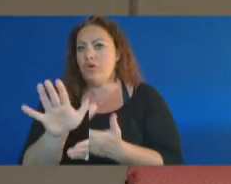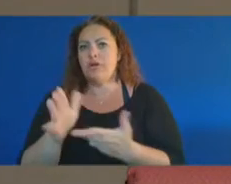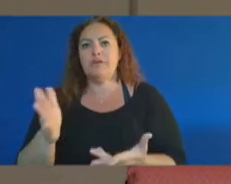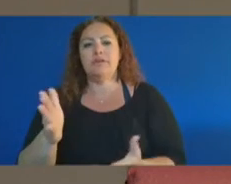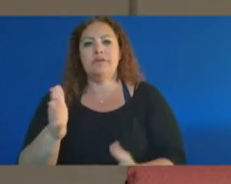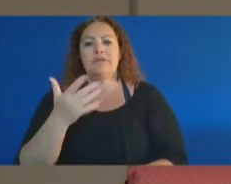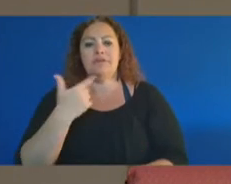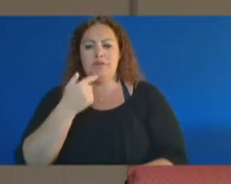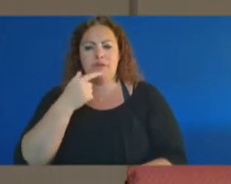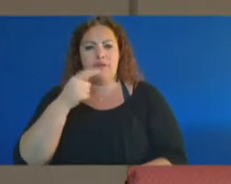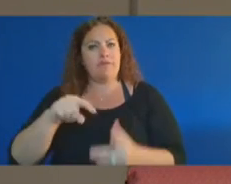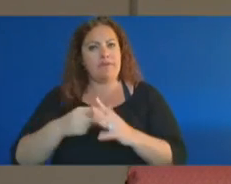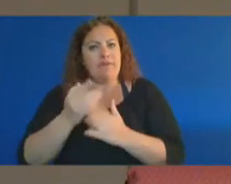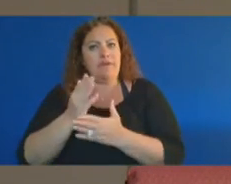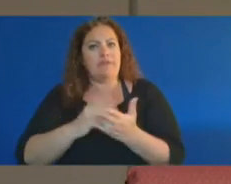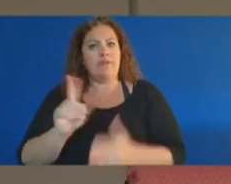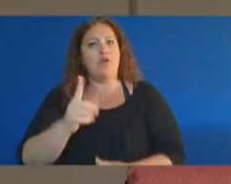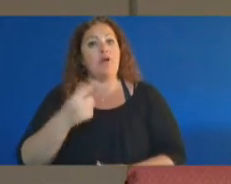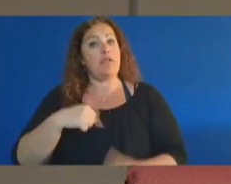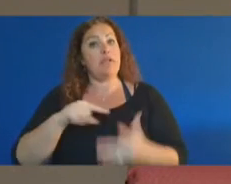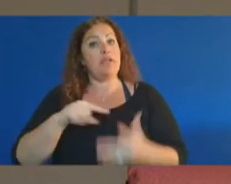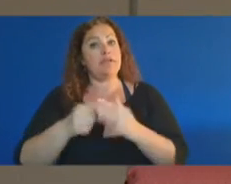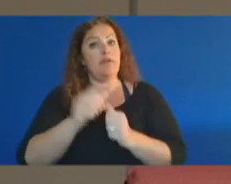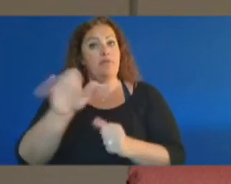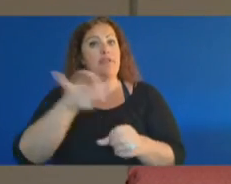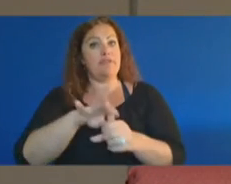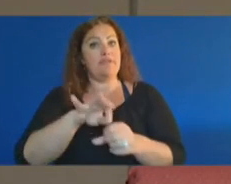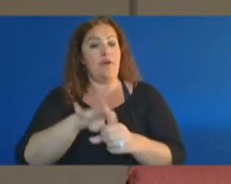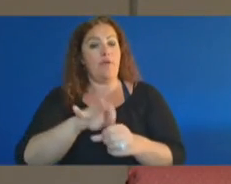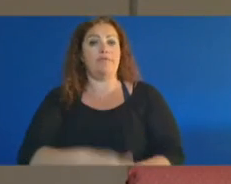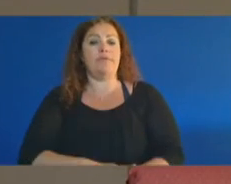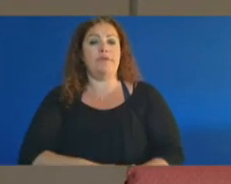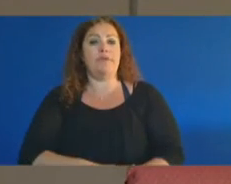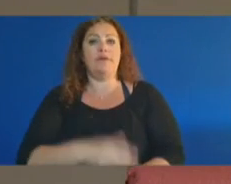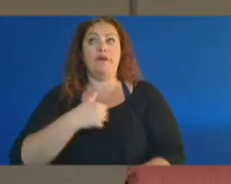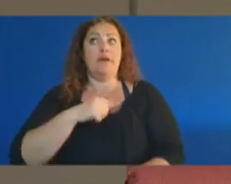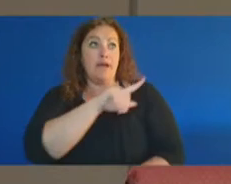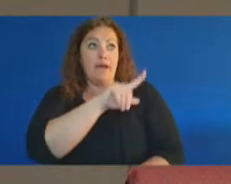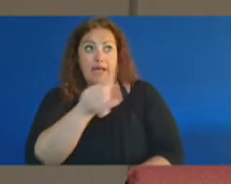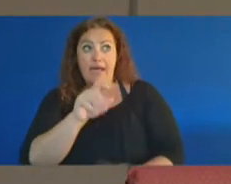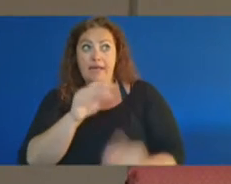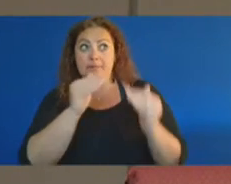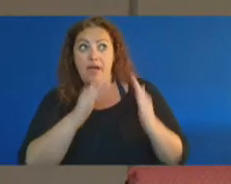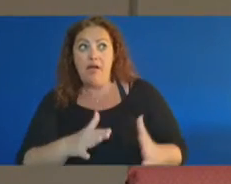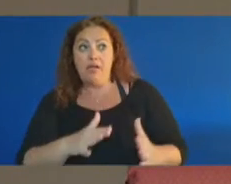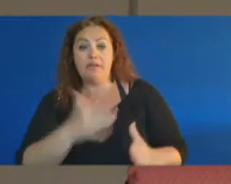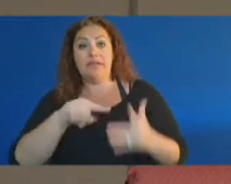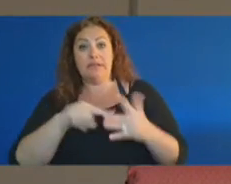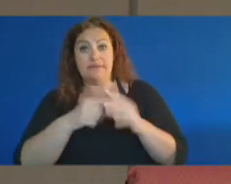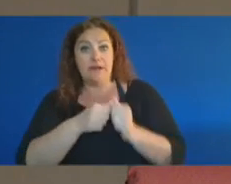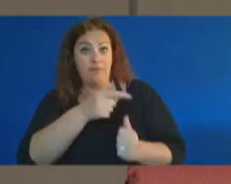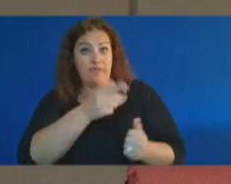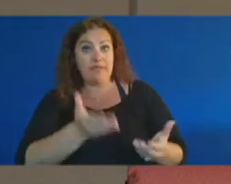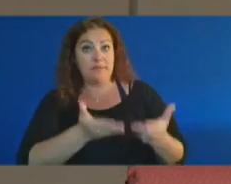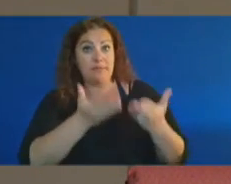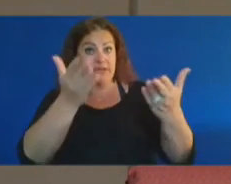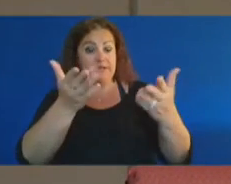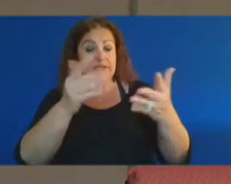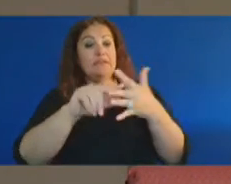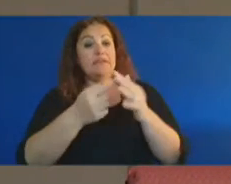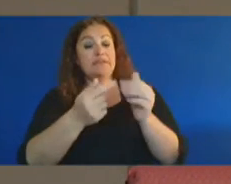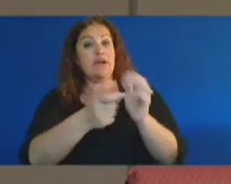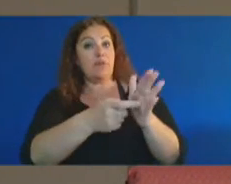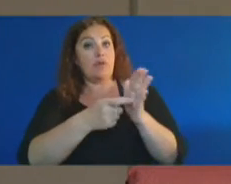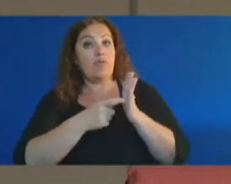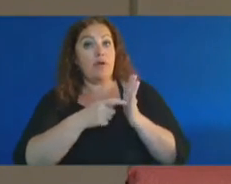and let's start with this vote so I you know I ask my colleagues let's start with this petition you know to start requiring this